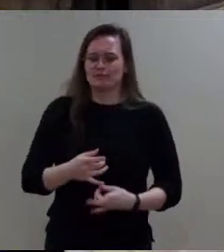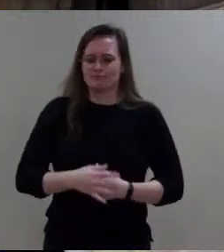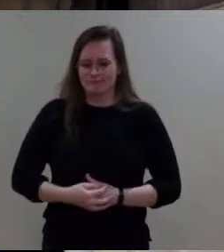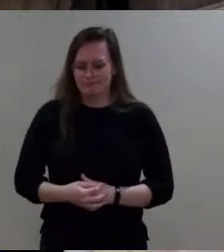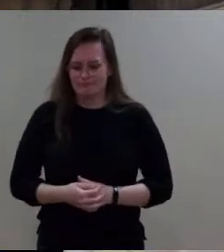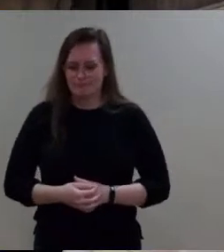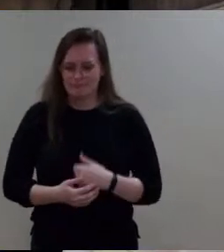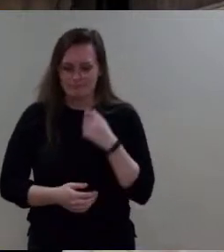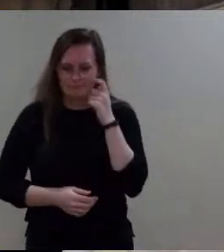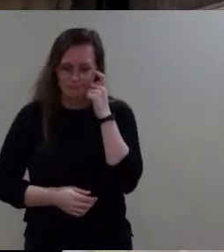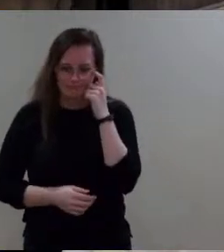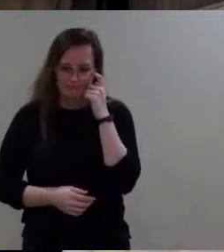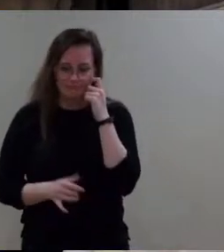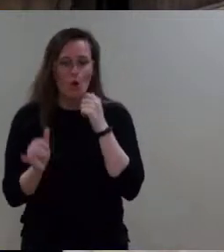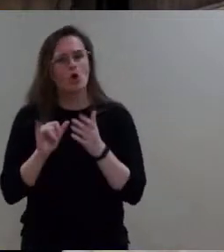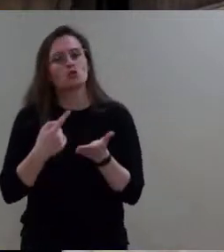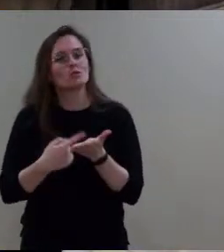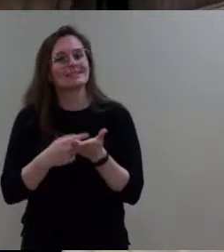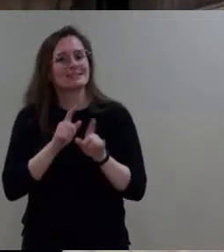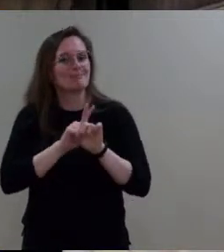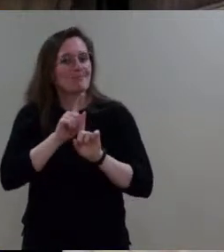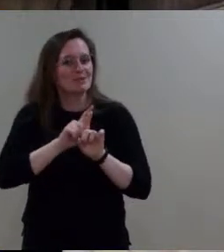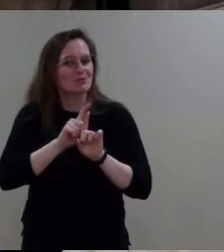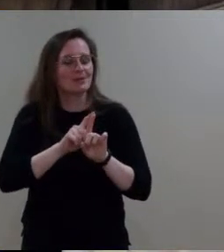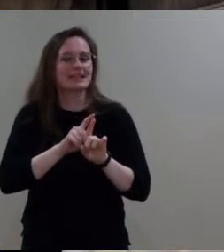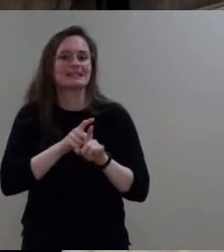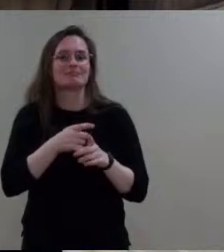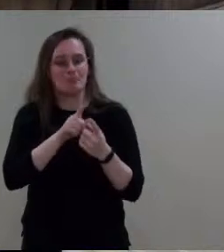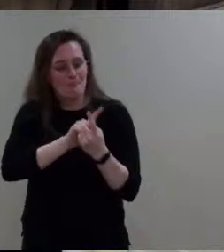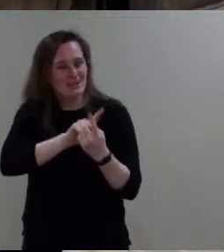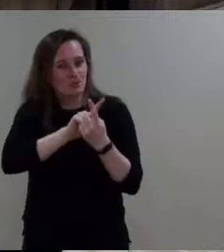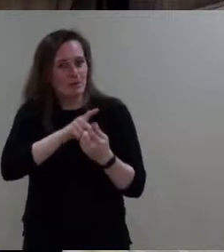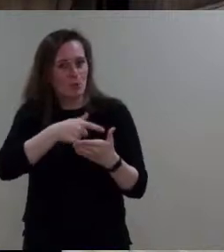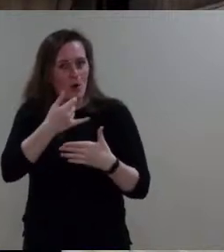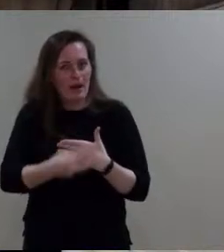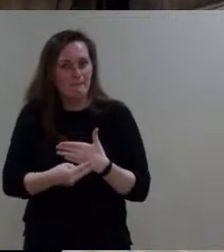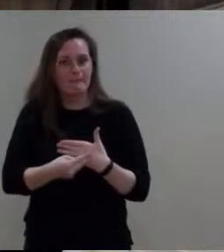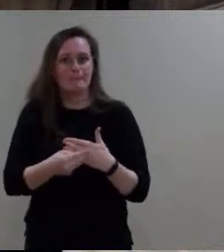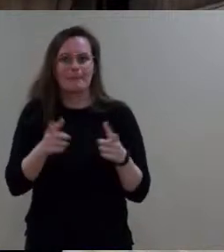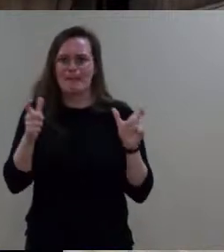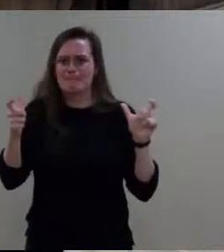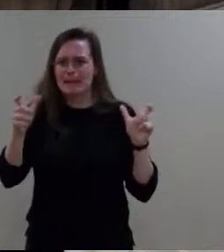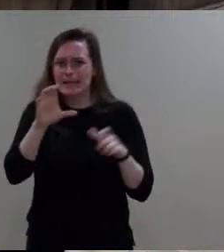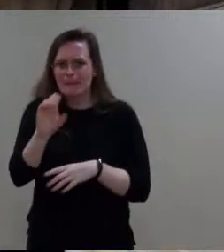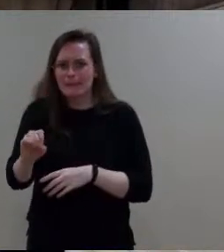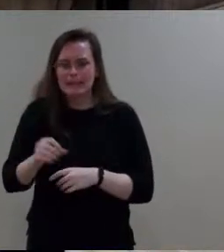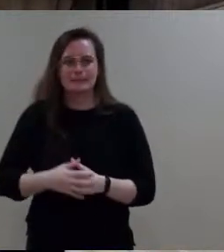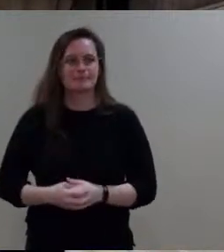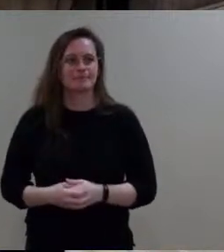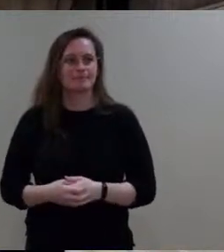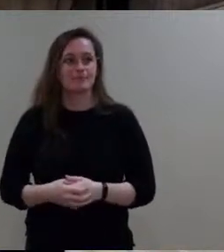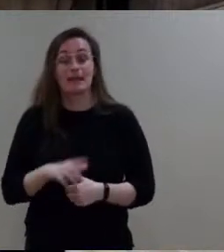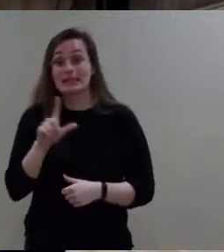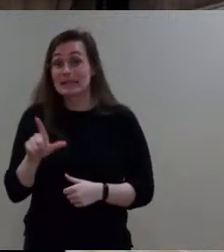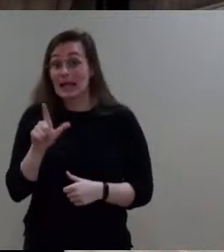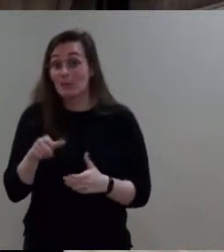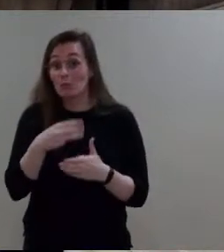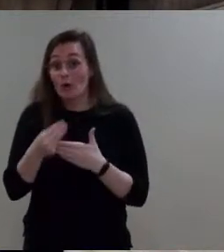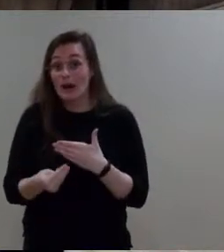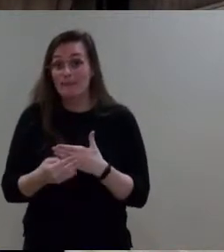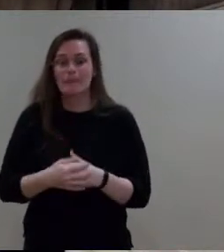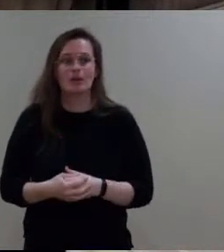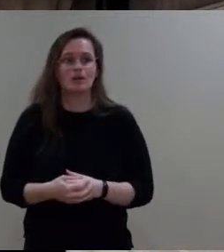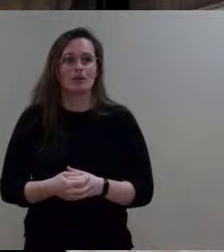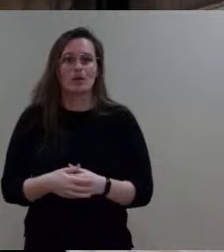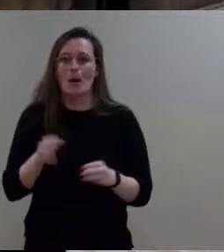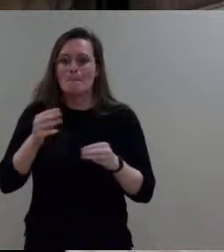about mentoring programs at large local companies. They look at things, their library programs, mobile library,